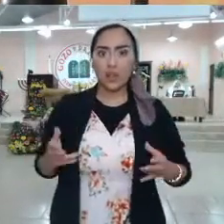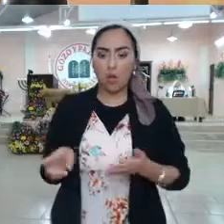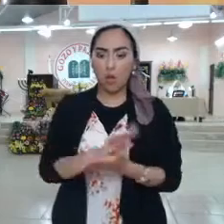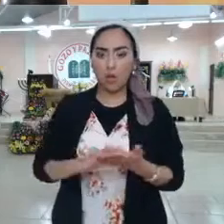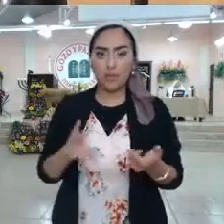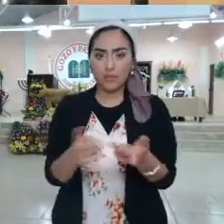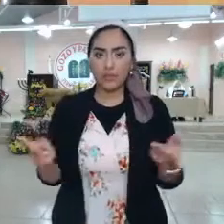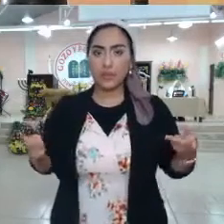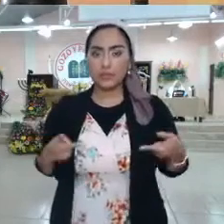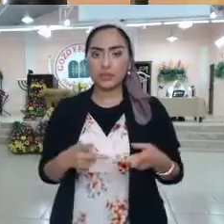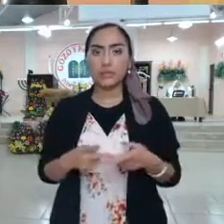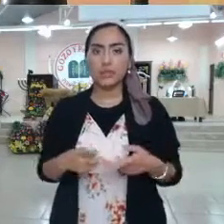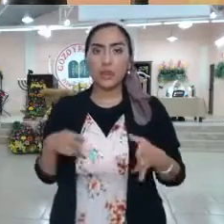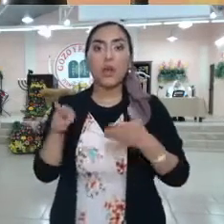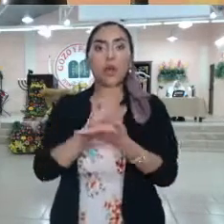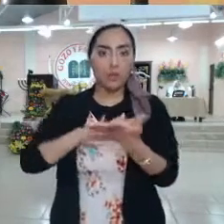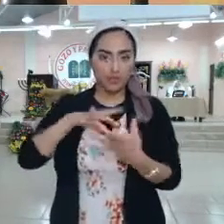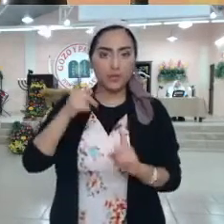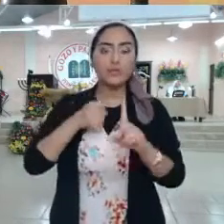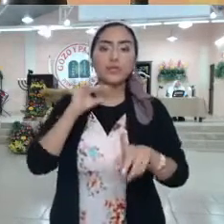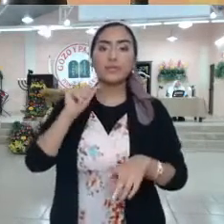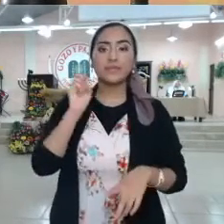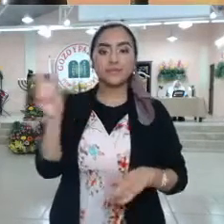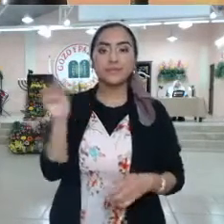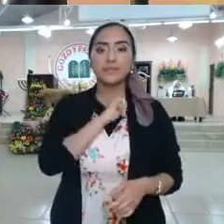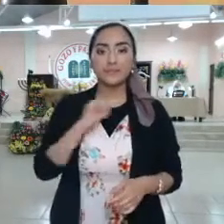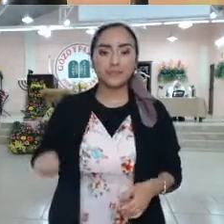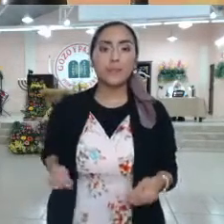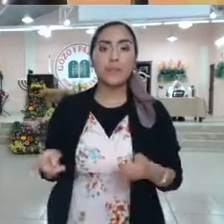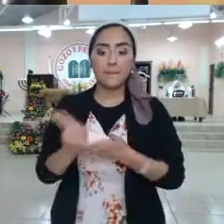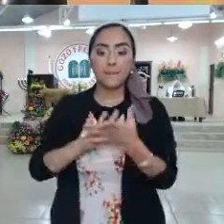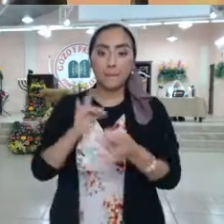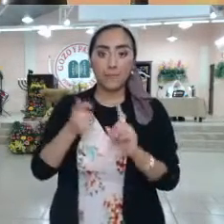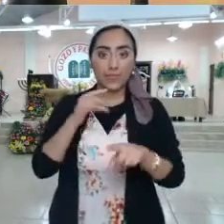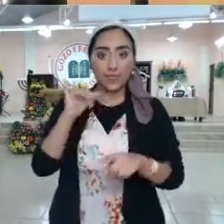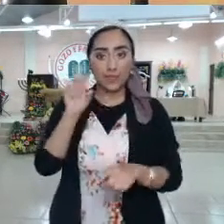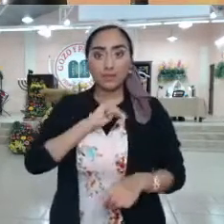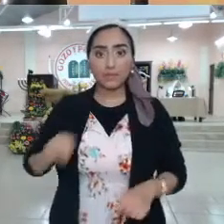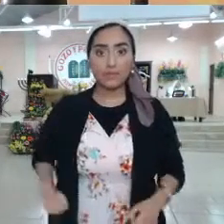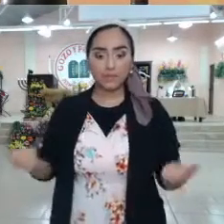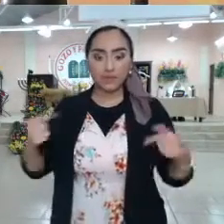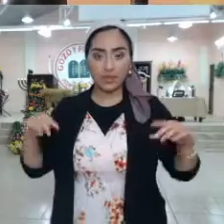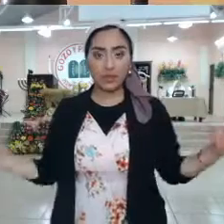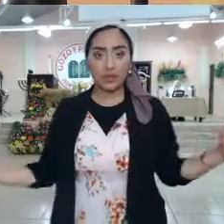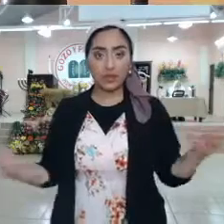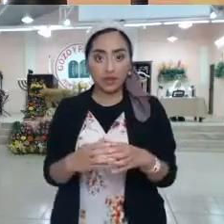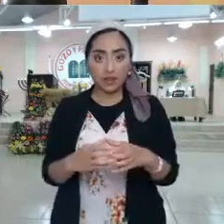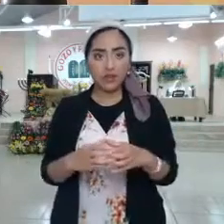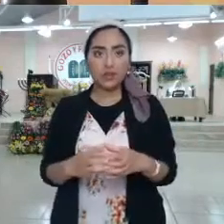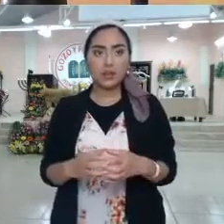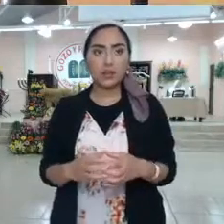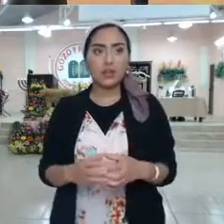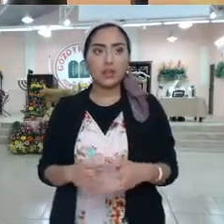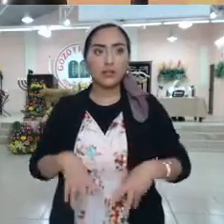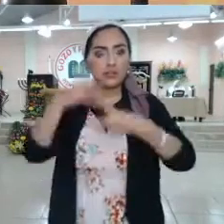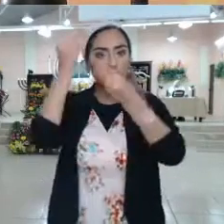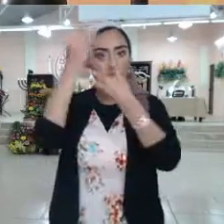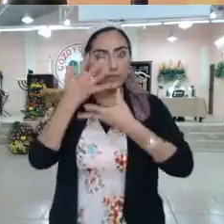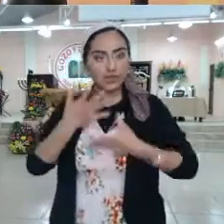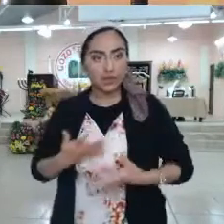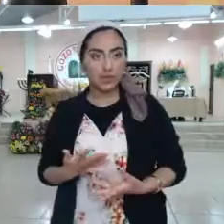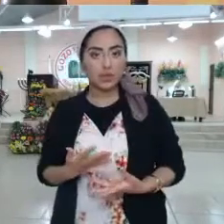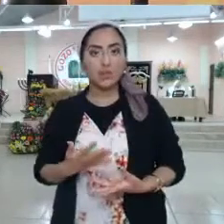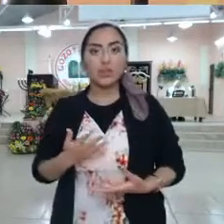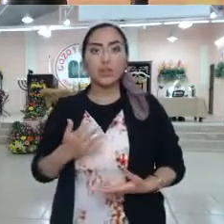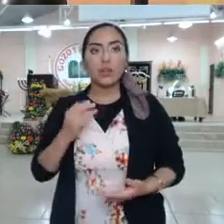put us together here in this place? The Ruach HaKodesh of Yahshua HaMashiach. The Ruach HaKodesh from Yahshua HaMashiach put us together, and